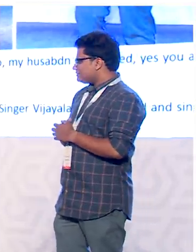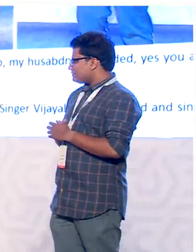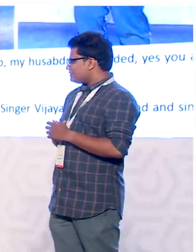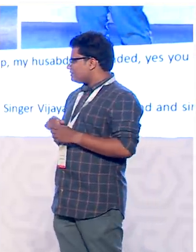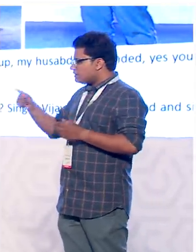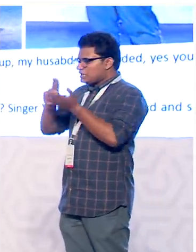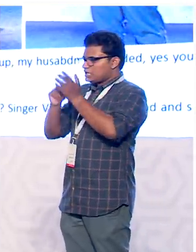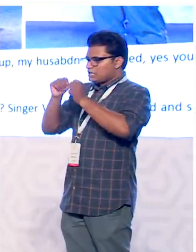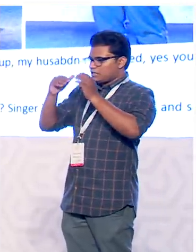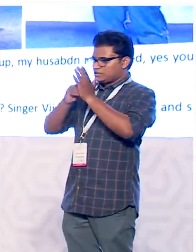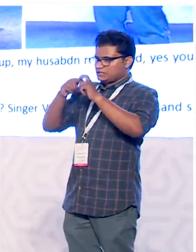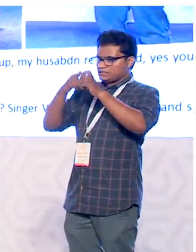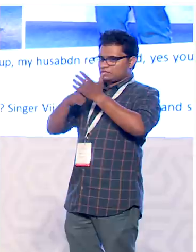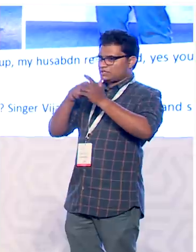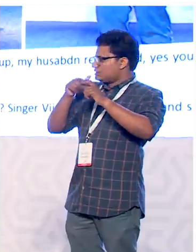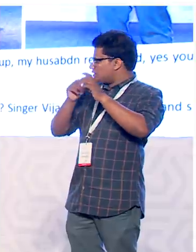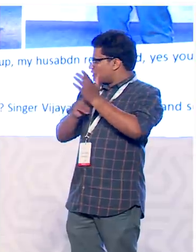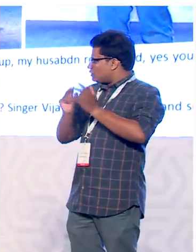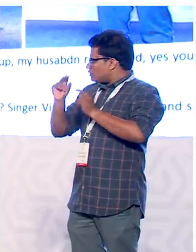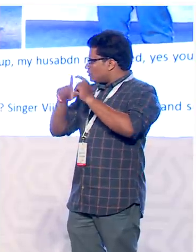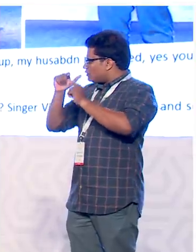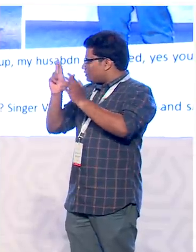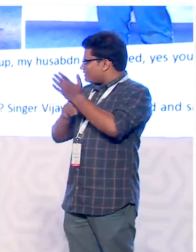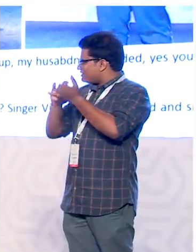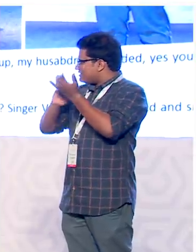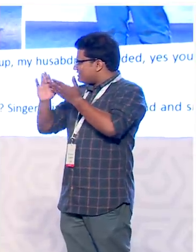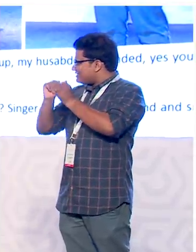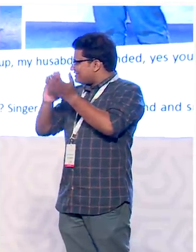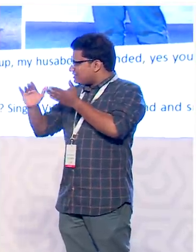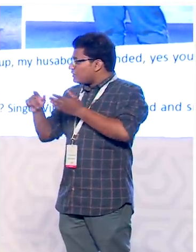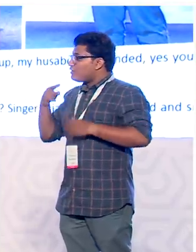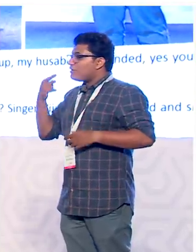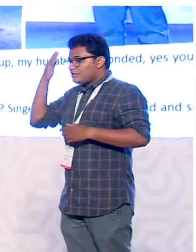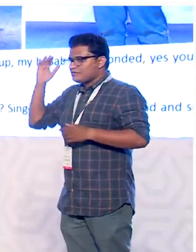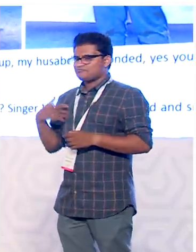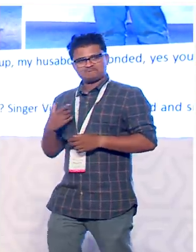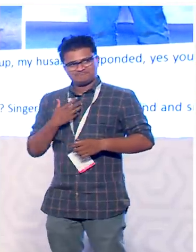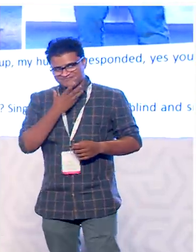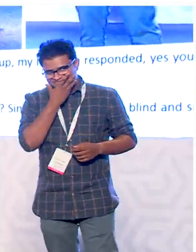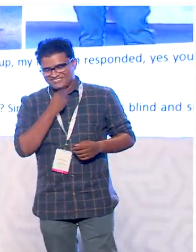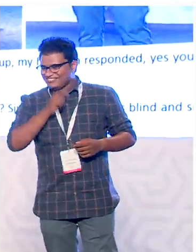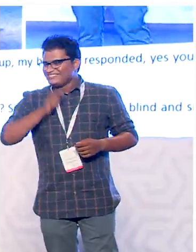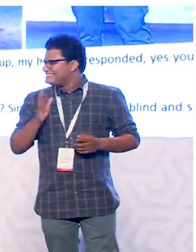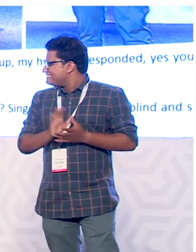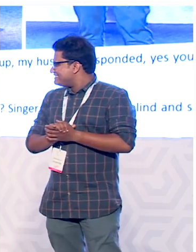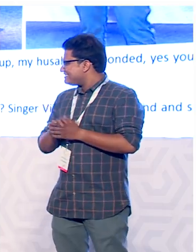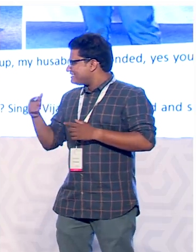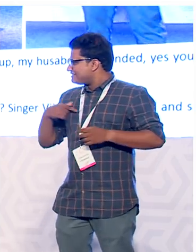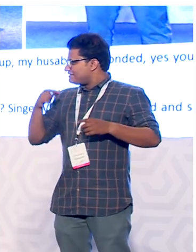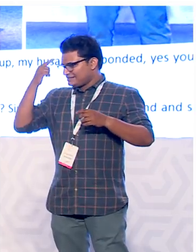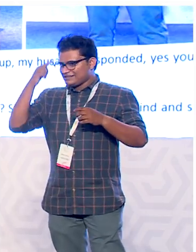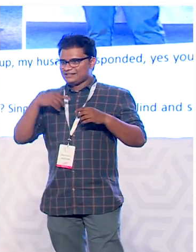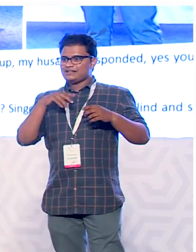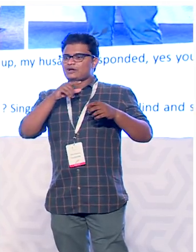Nasiruddin Shah or Rekha? Anytime Rekha. So beautiful. I was a fan of Rekha.